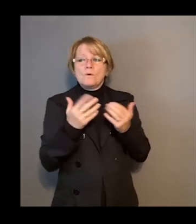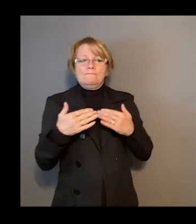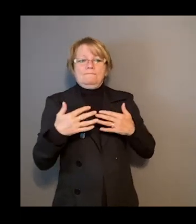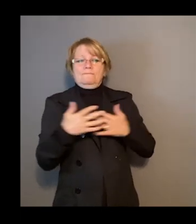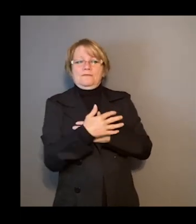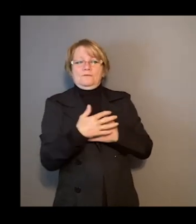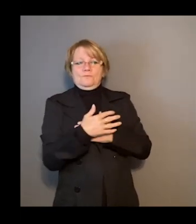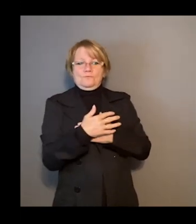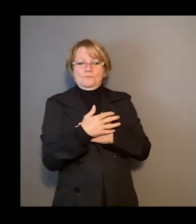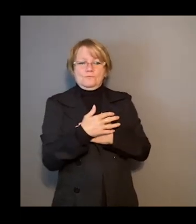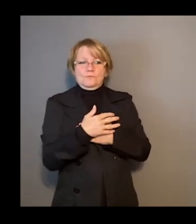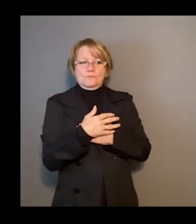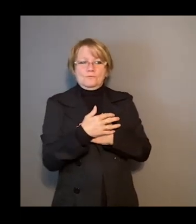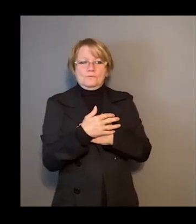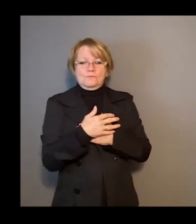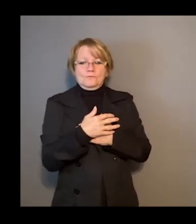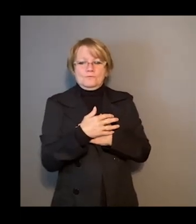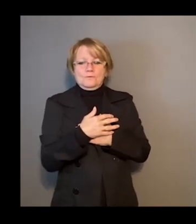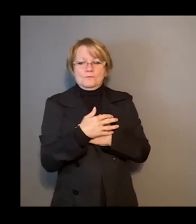that one fear?